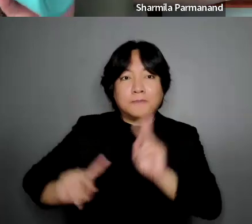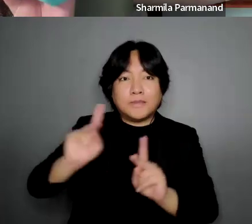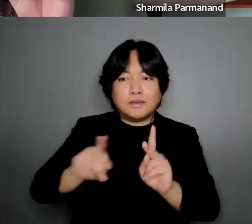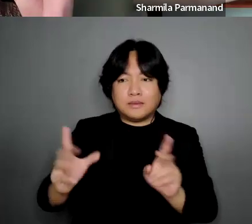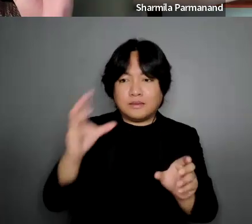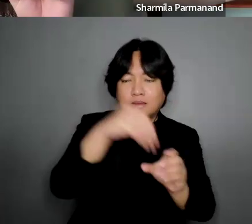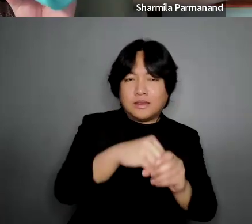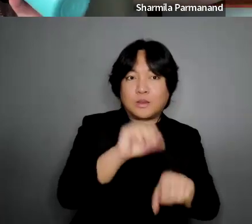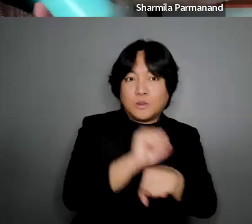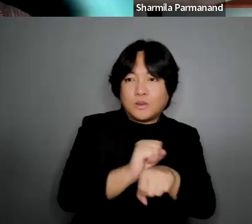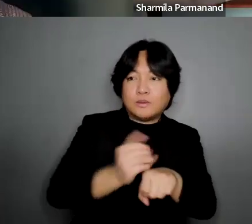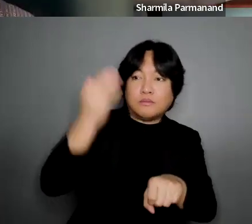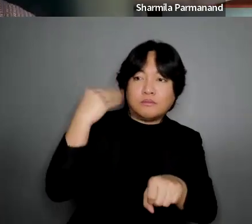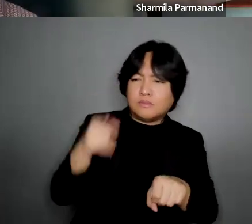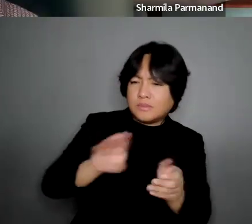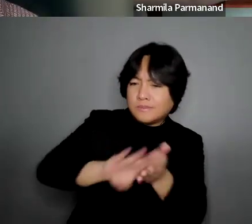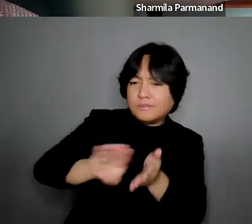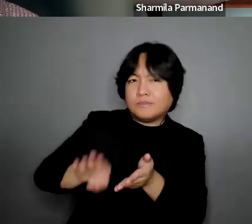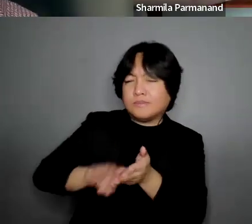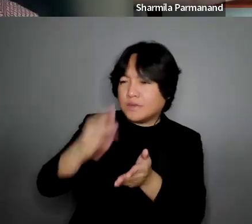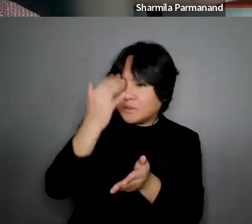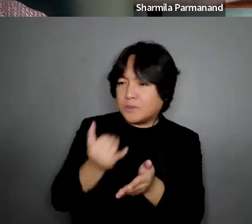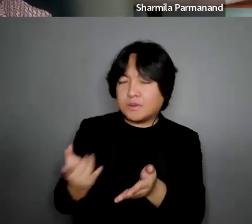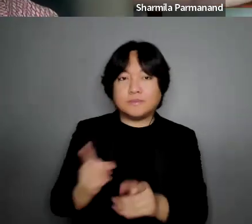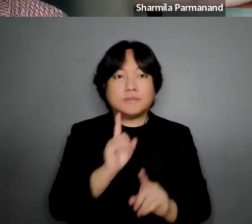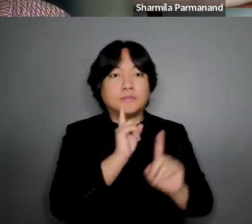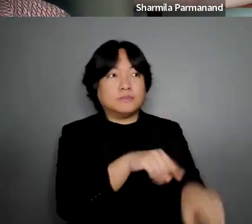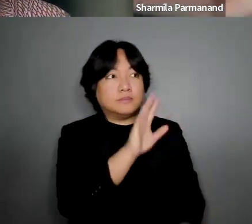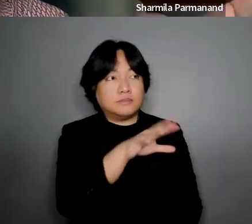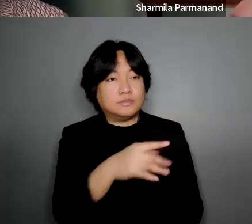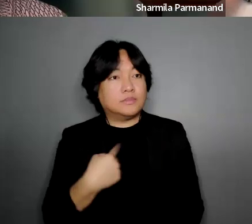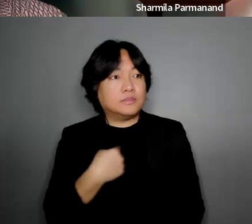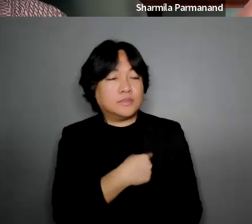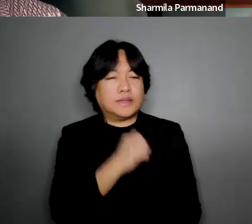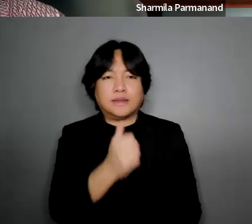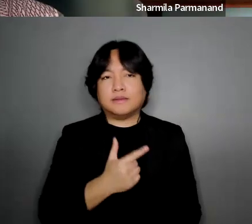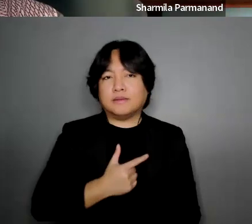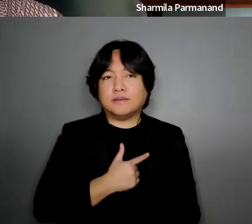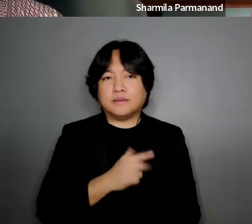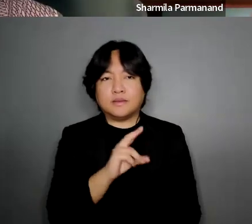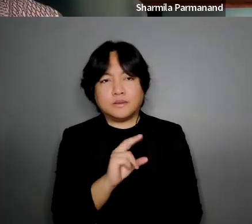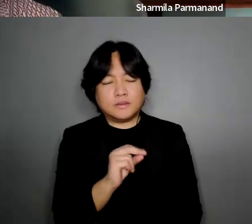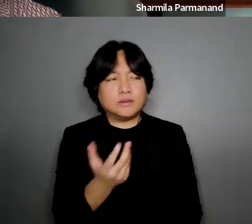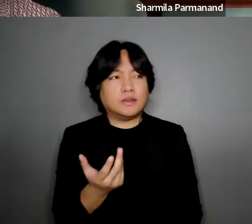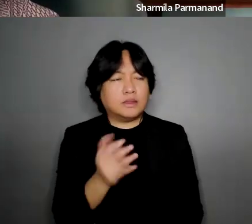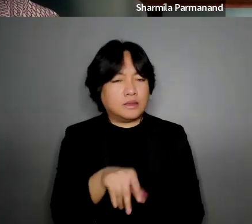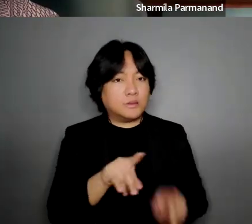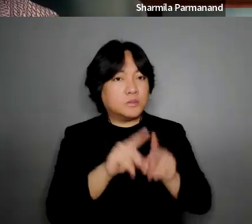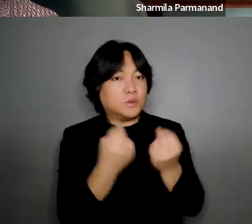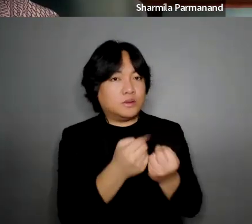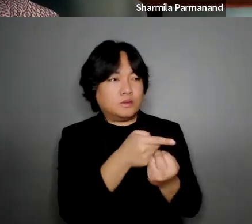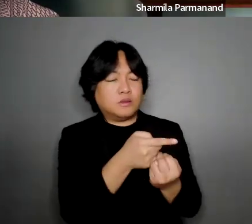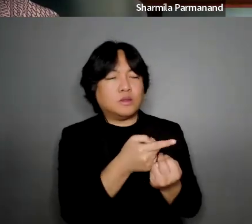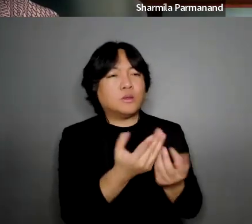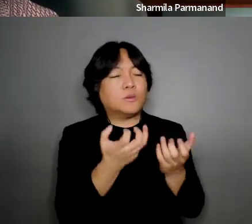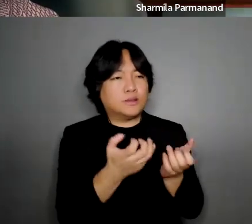involved in slavery in the past? And my response is, hindi kami yung intellectually lazy. it is actually the position that